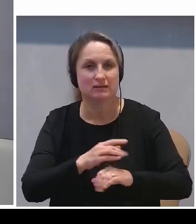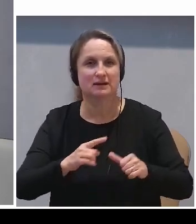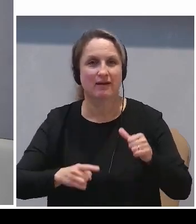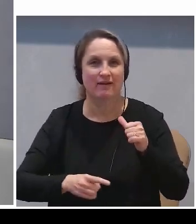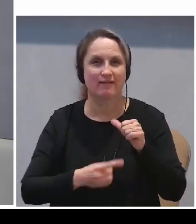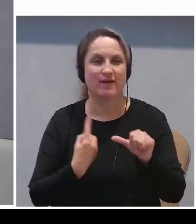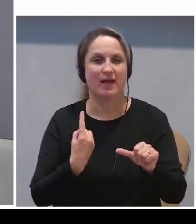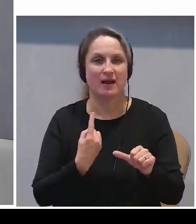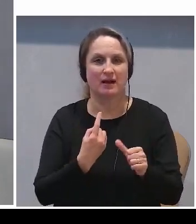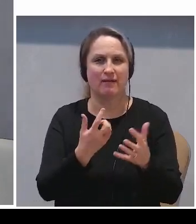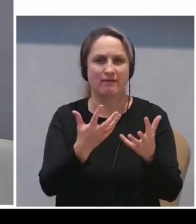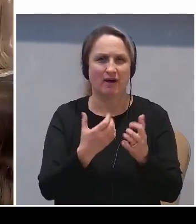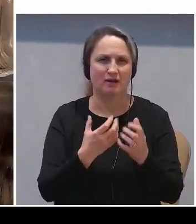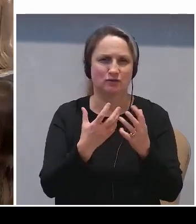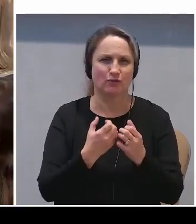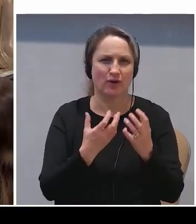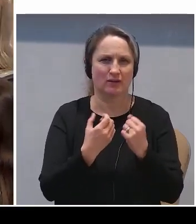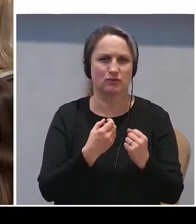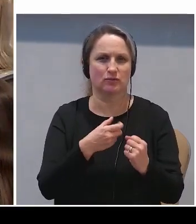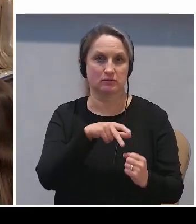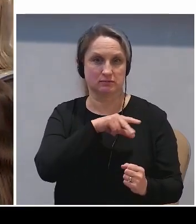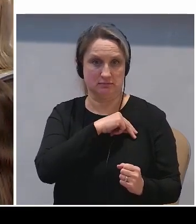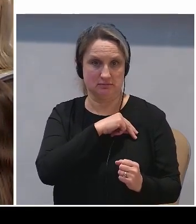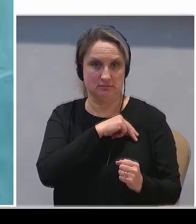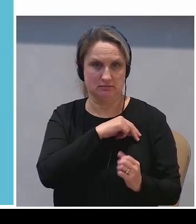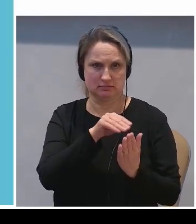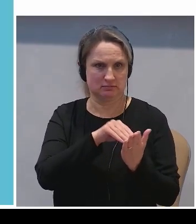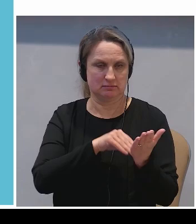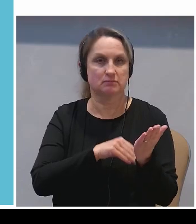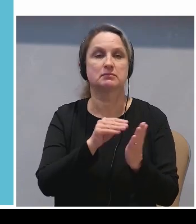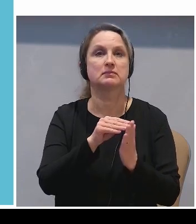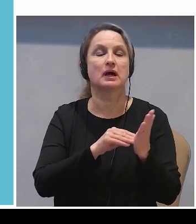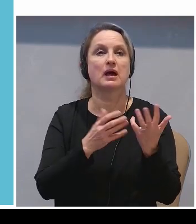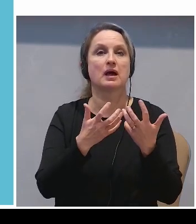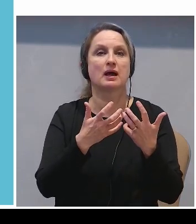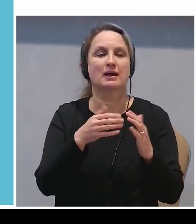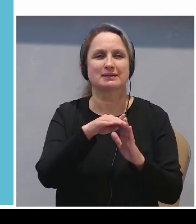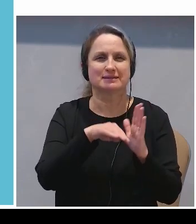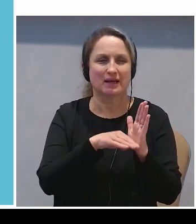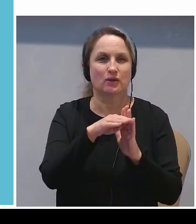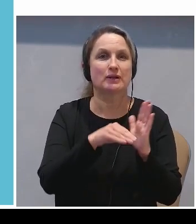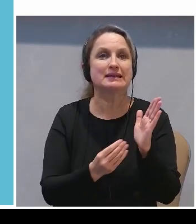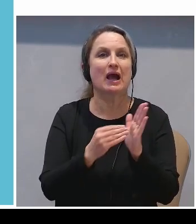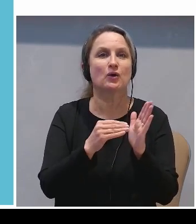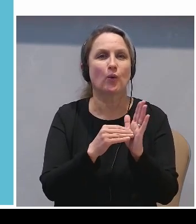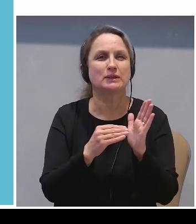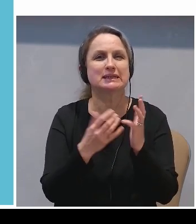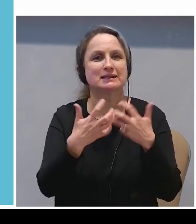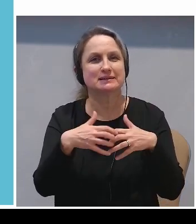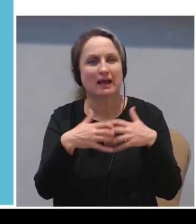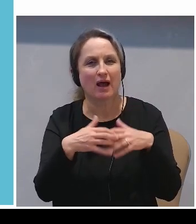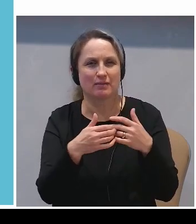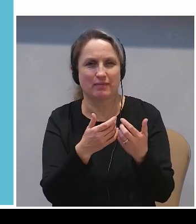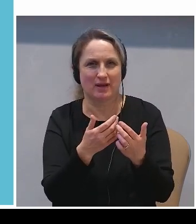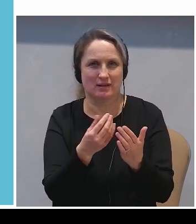done in Europe. But as you see here in the right, there are other studies like non-interventional studies, there is a mistake here,